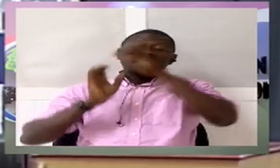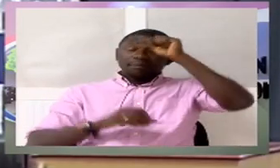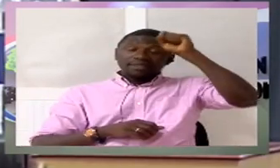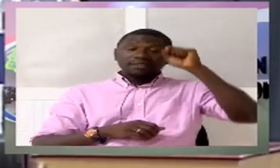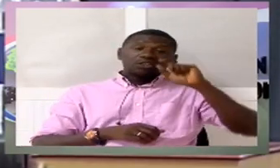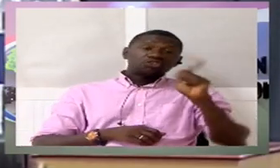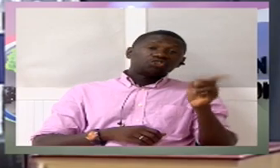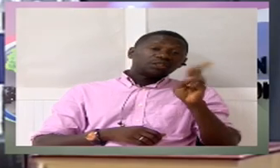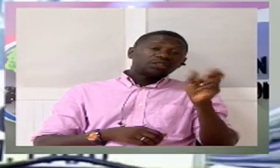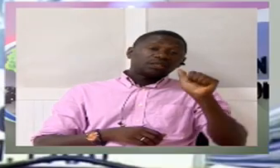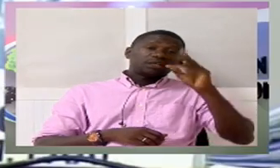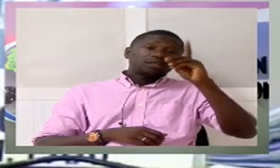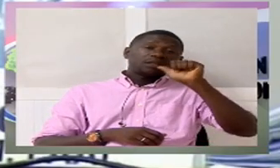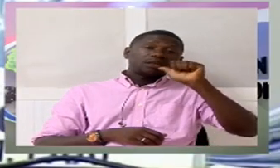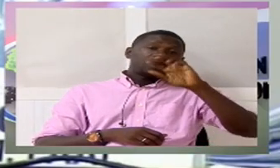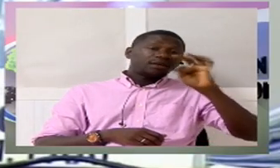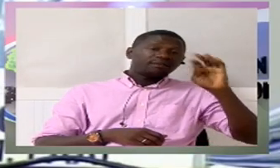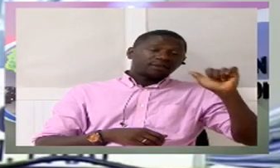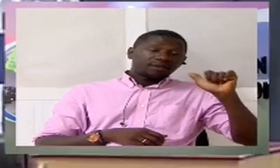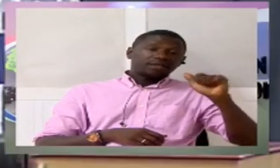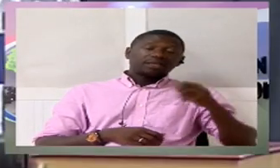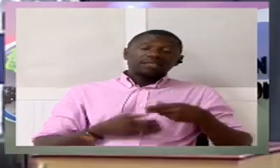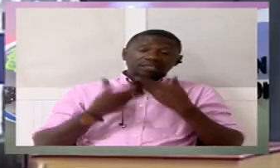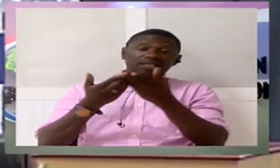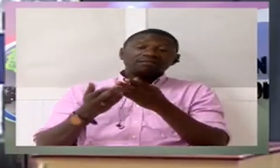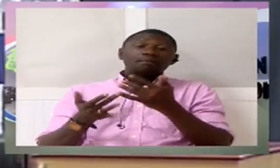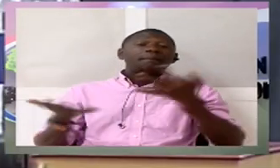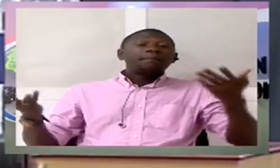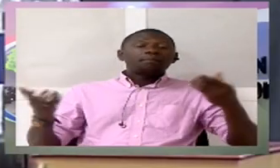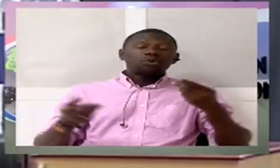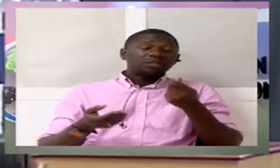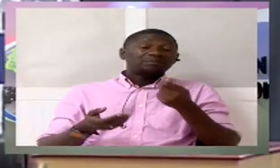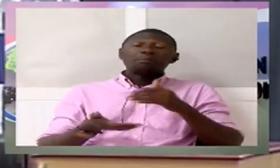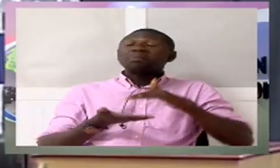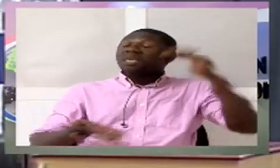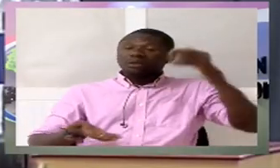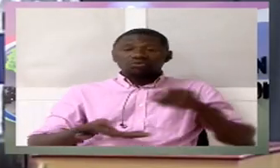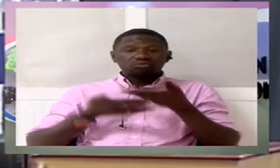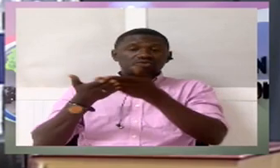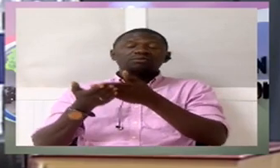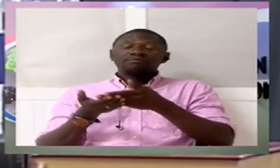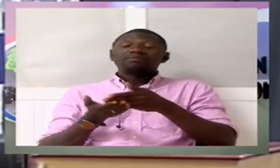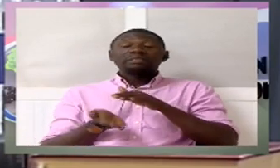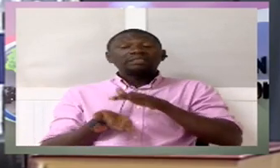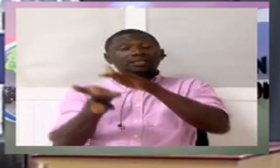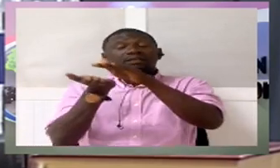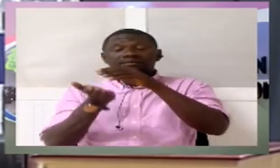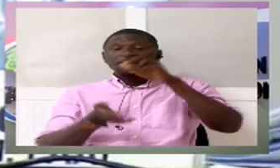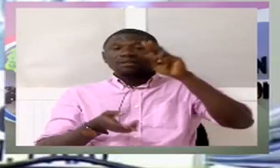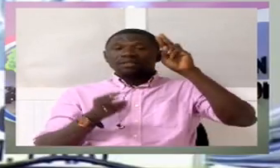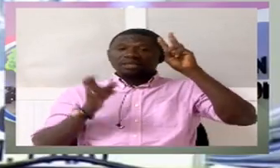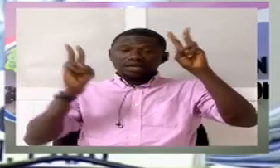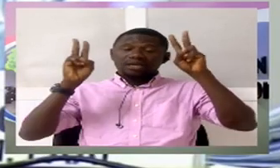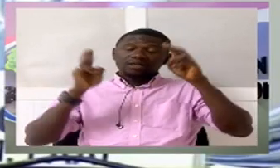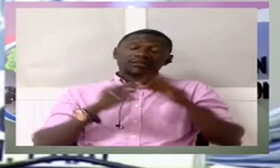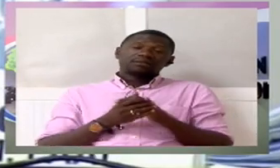lot of money to Yaya Jamme. For what purpose? Lile juma ka. Urase yamfa babae. To give Baba clemency. But this